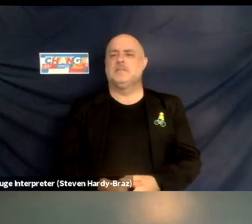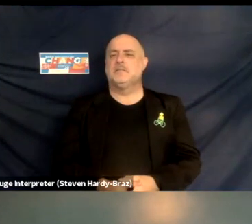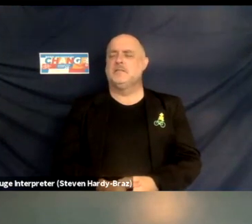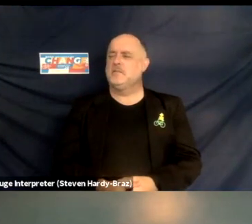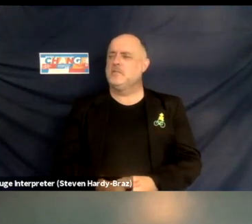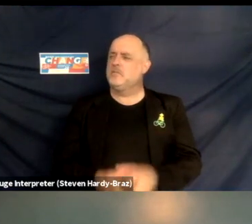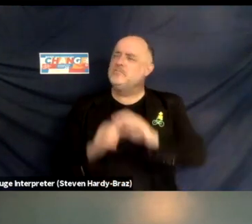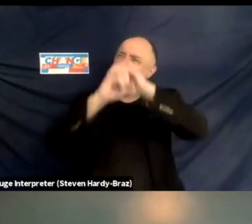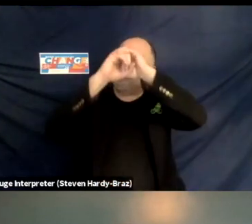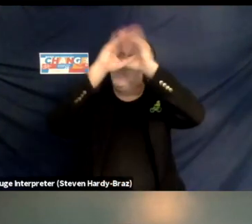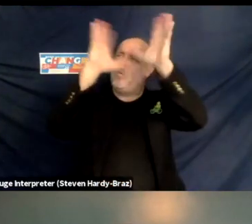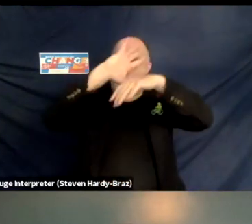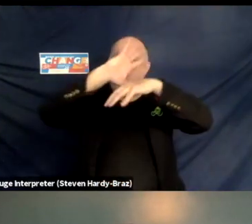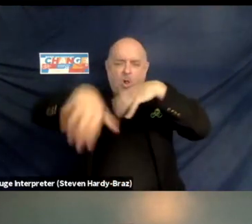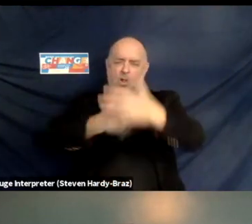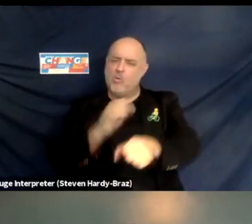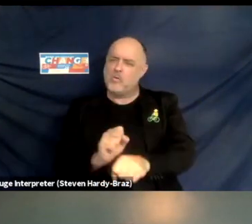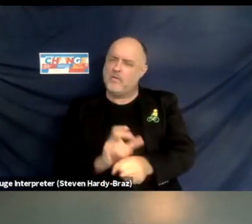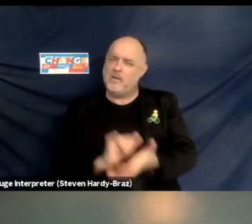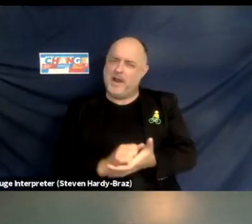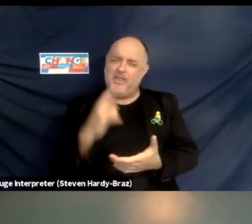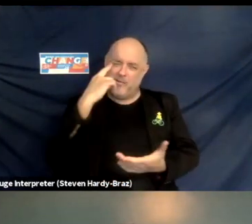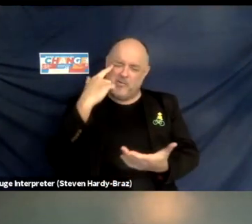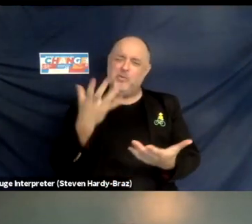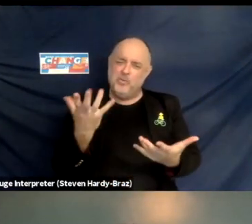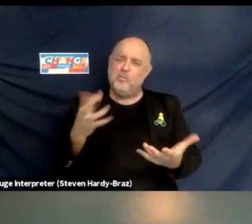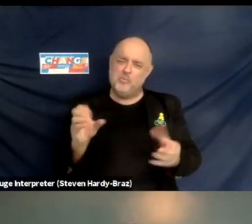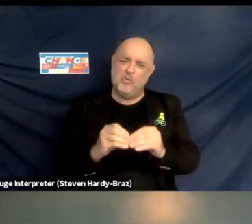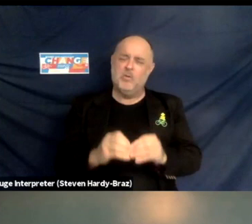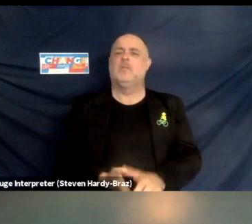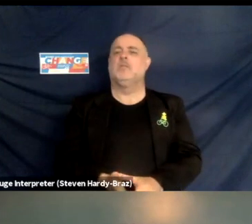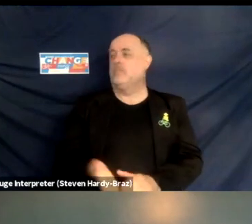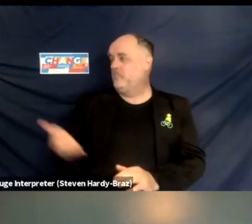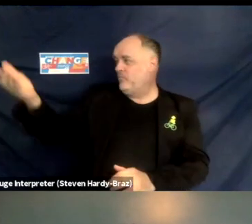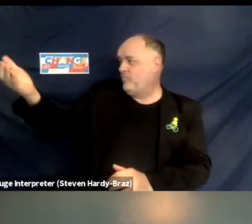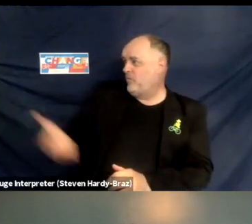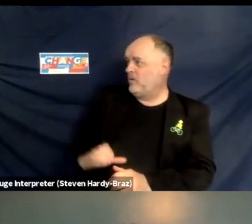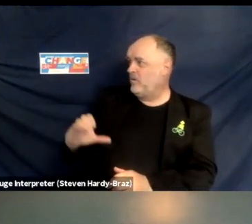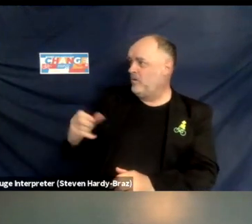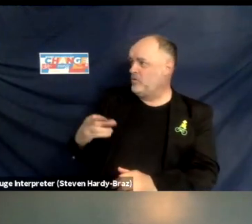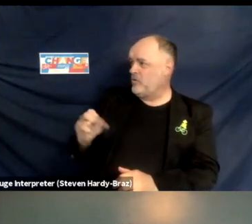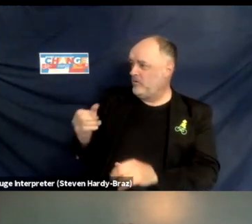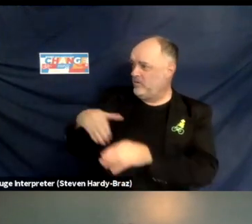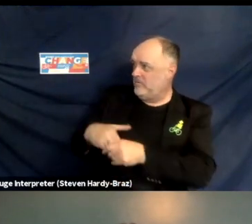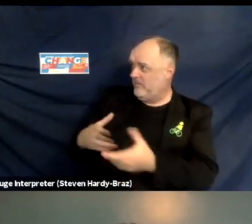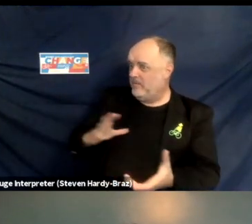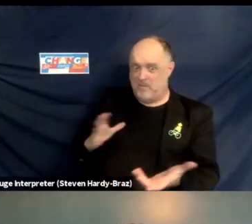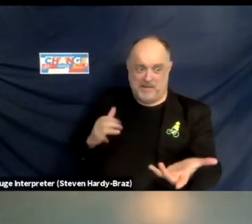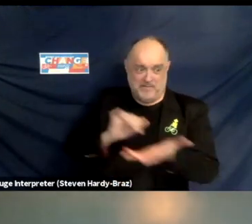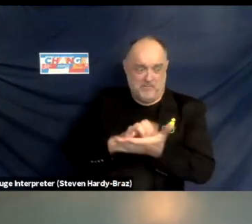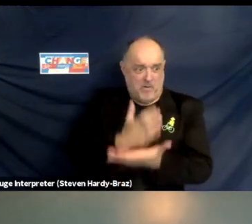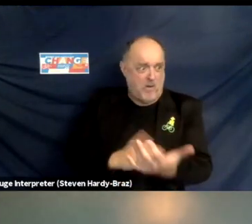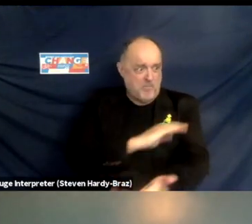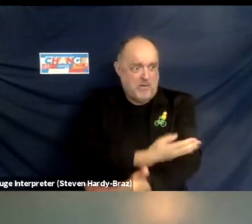work. But I think we can do more. I think we can, you know, bring in Charles today. What is our sphere of influence? I think part of this